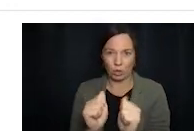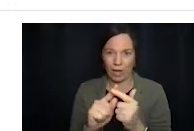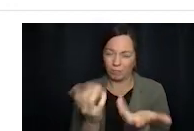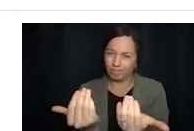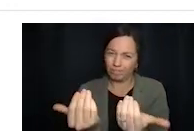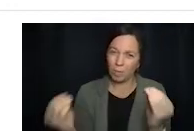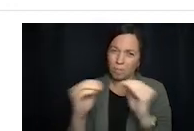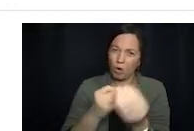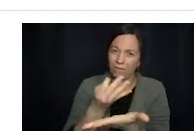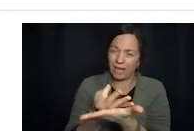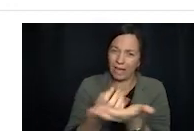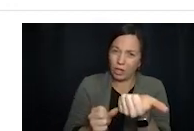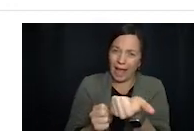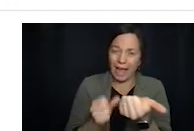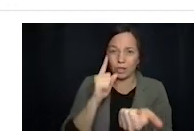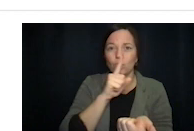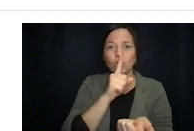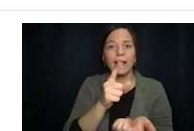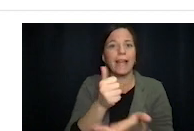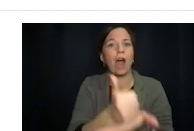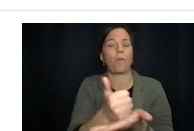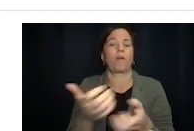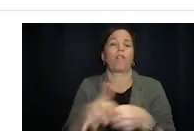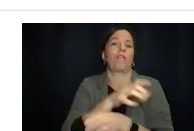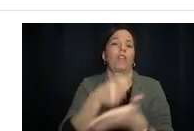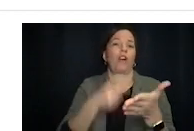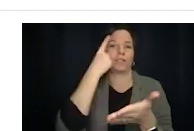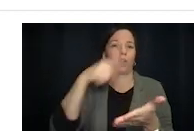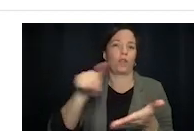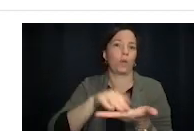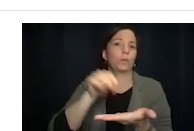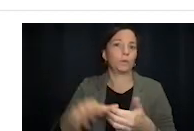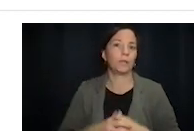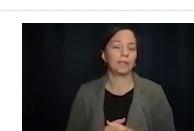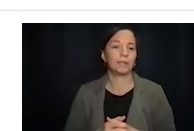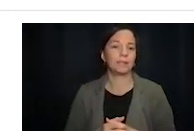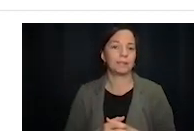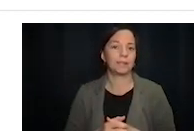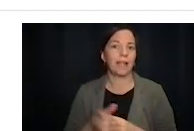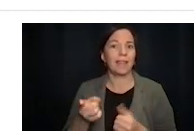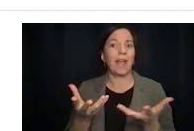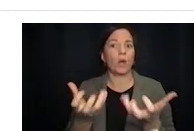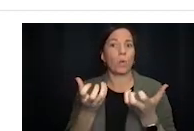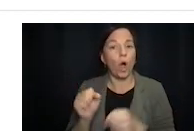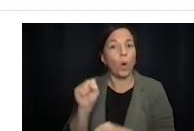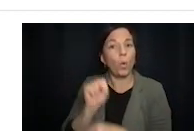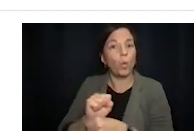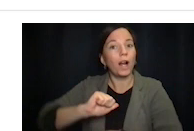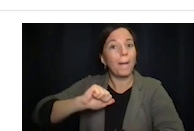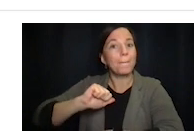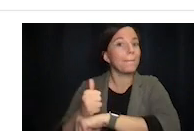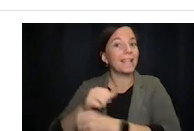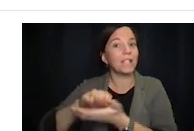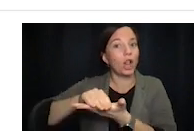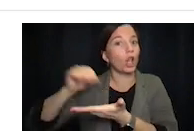aid to cover the true cost of college for community college students. They're looking for work-based learning, right? They want to know that